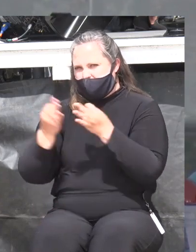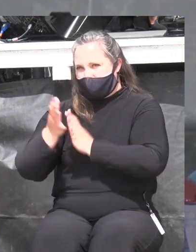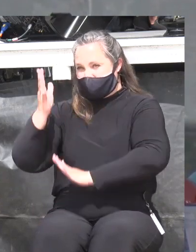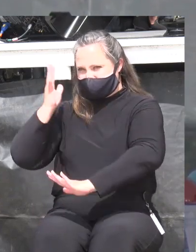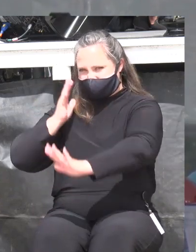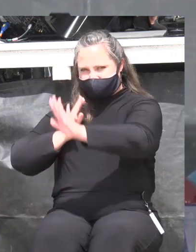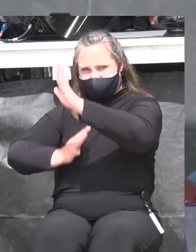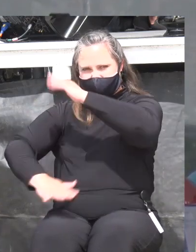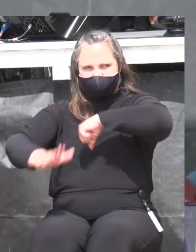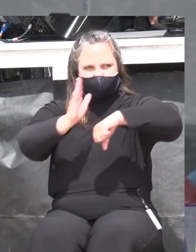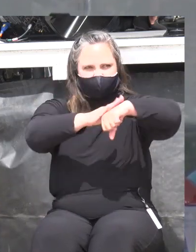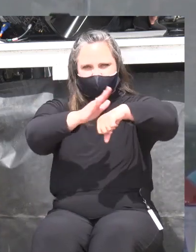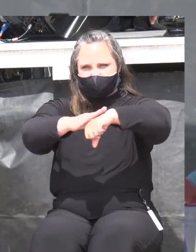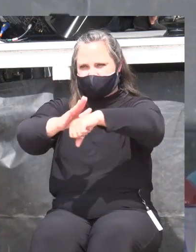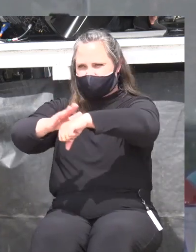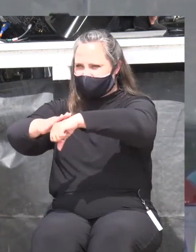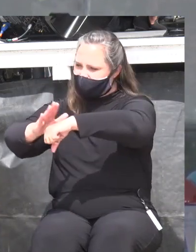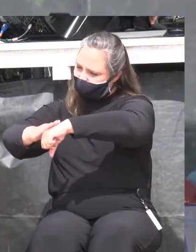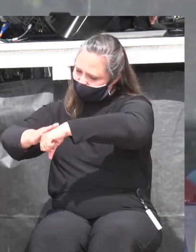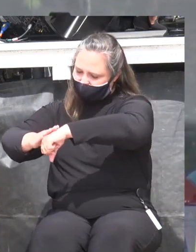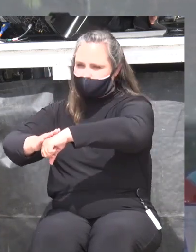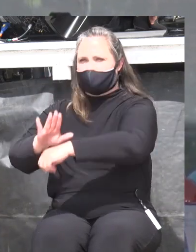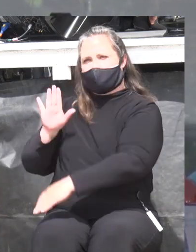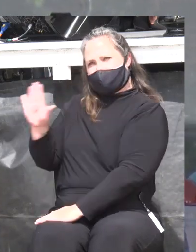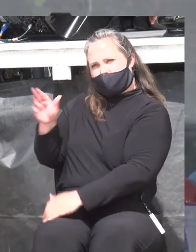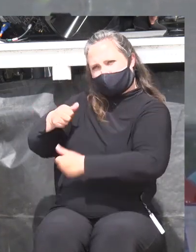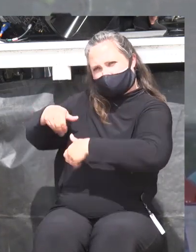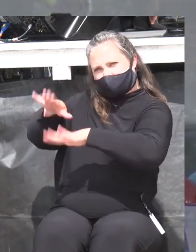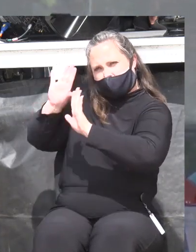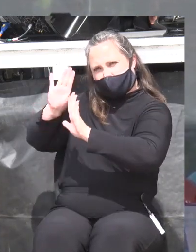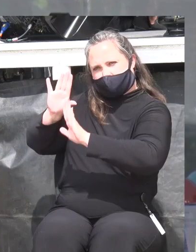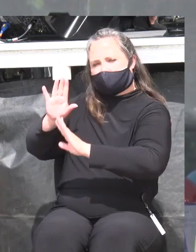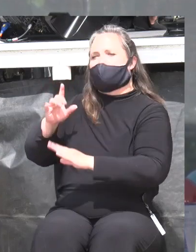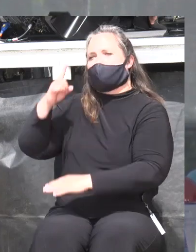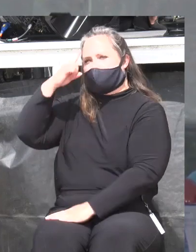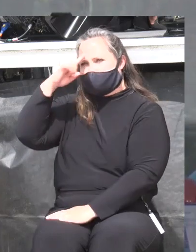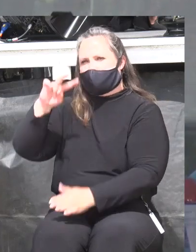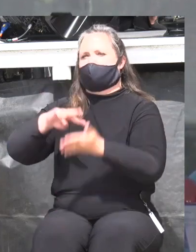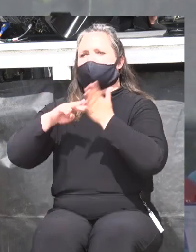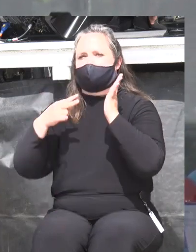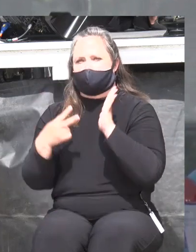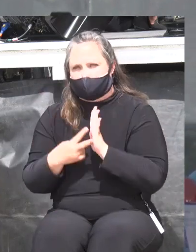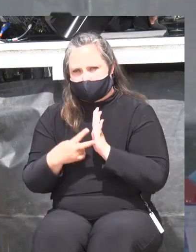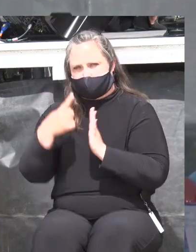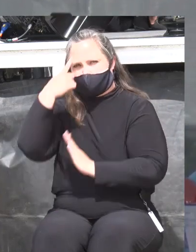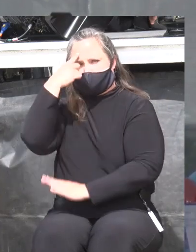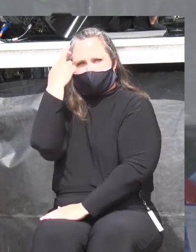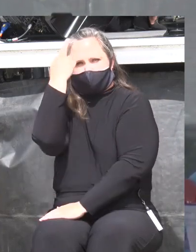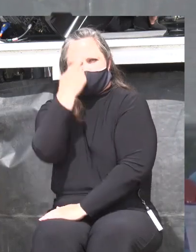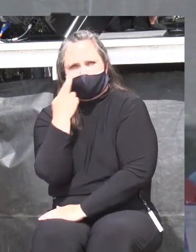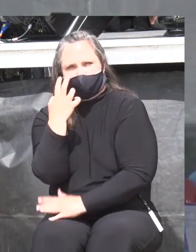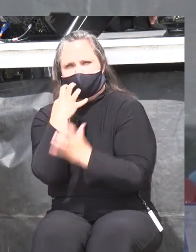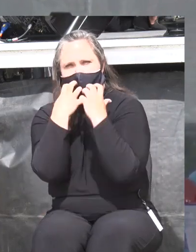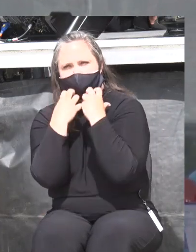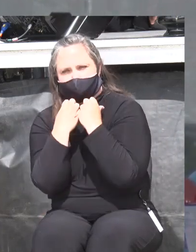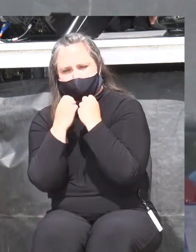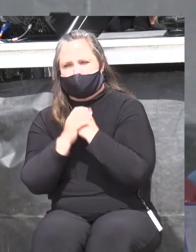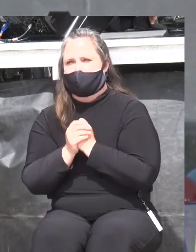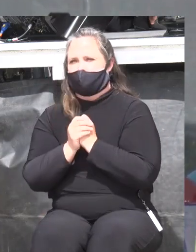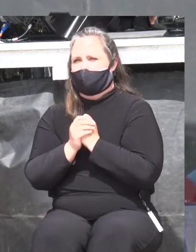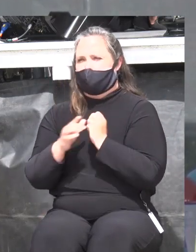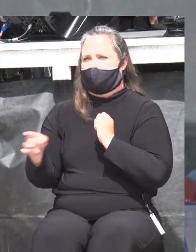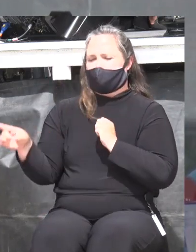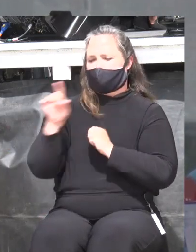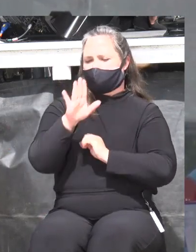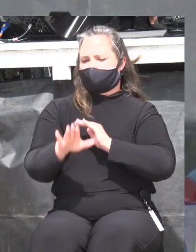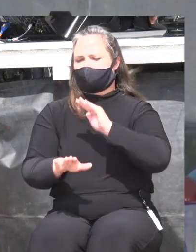demanding that their sacrifice not be in vain. They needed you to find your place of usefulness and honor in the